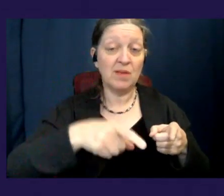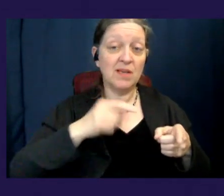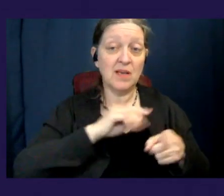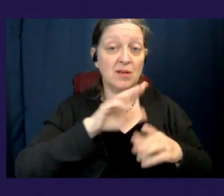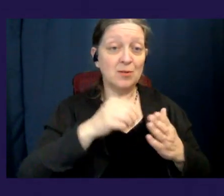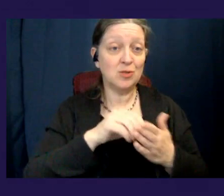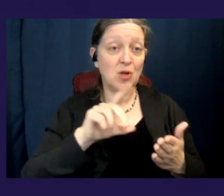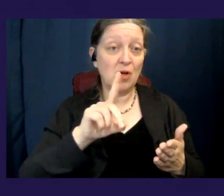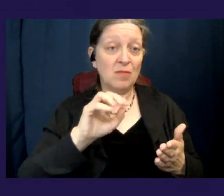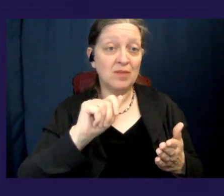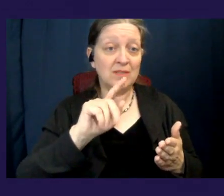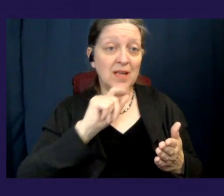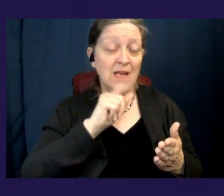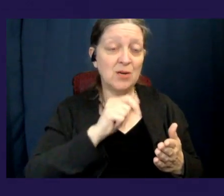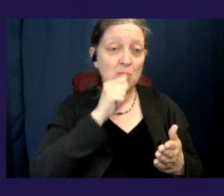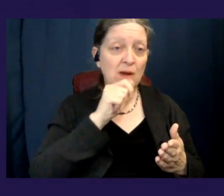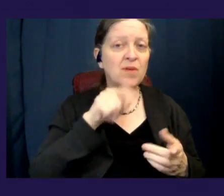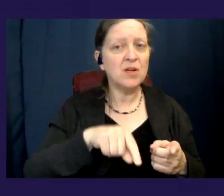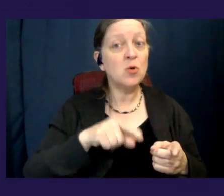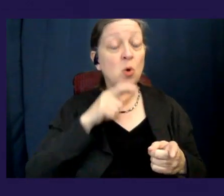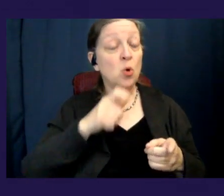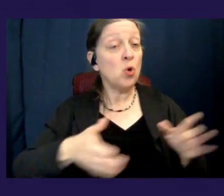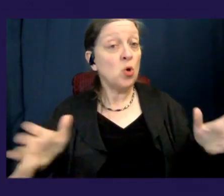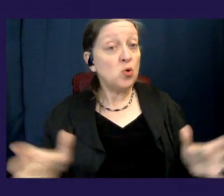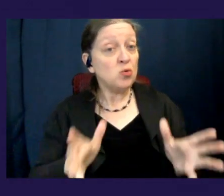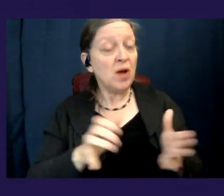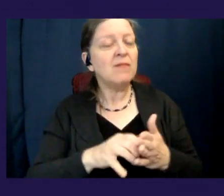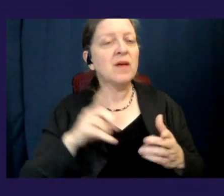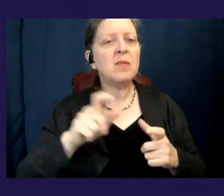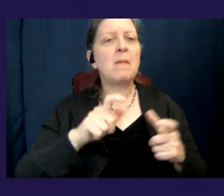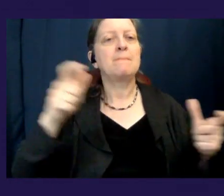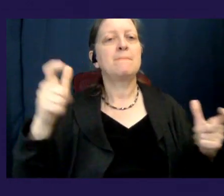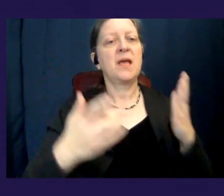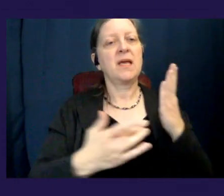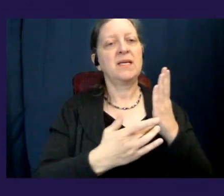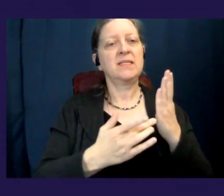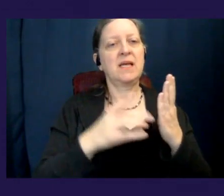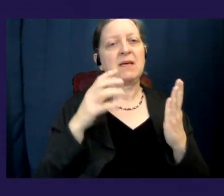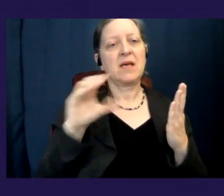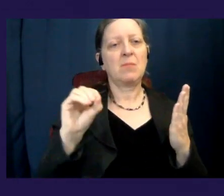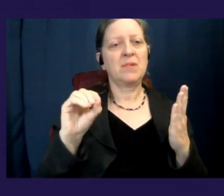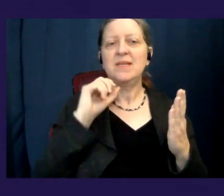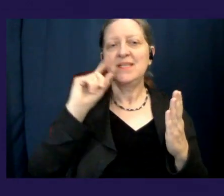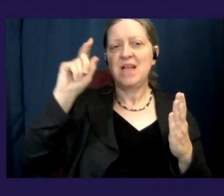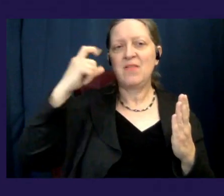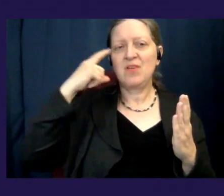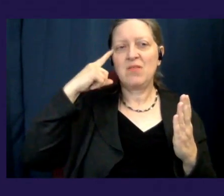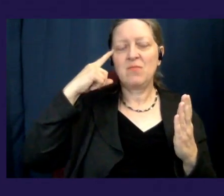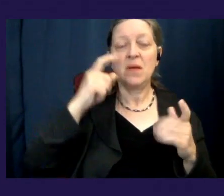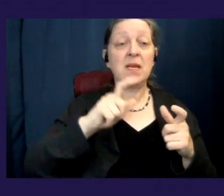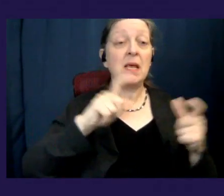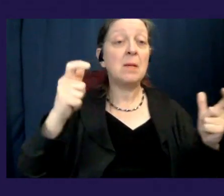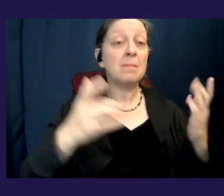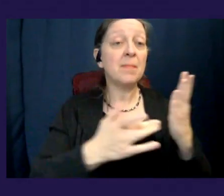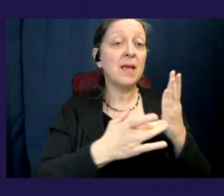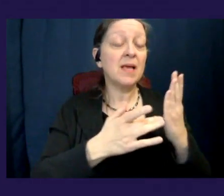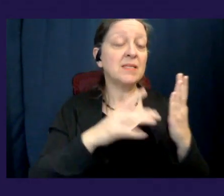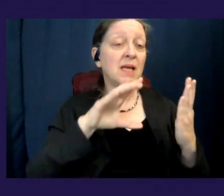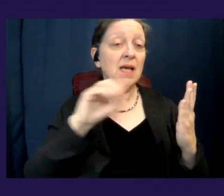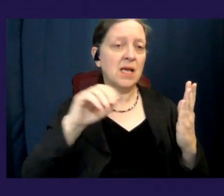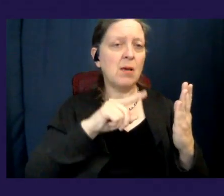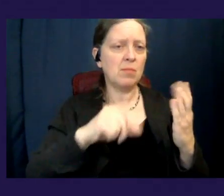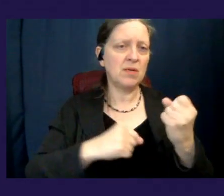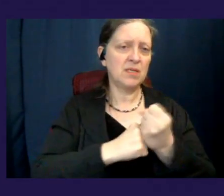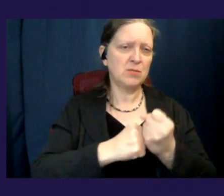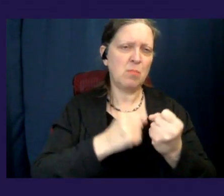not the government. And they're also sponsoring a lot of research in this area. And this